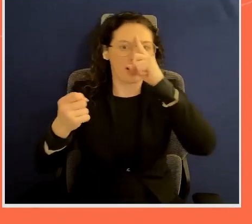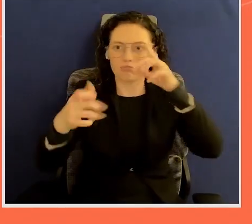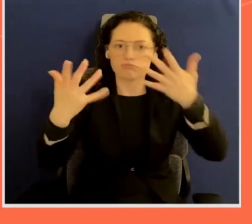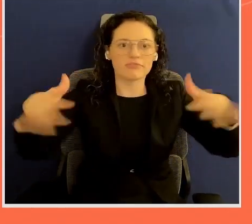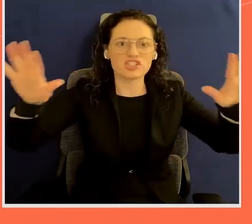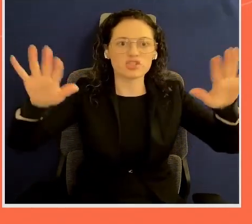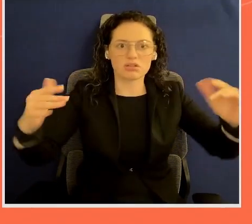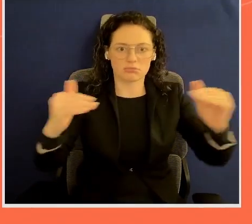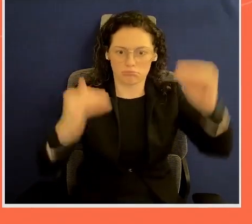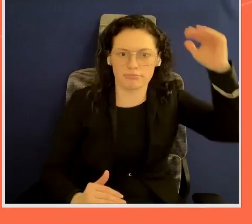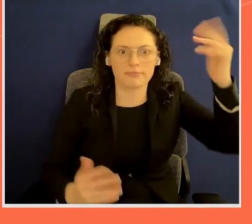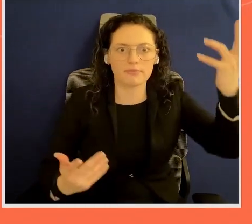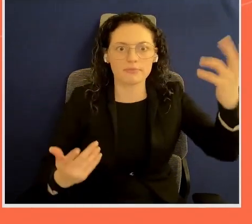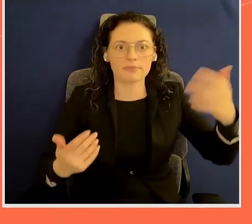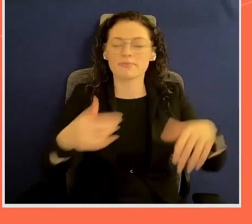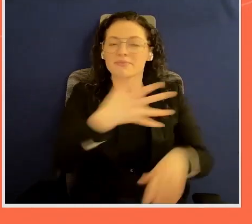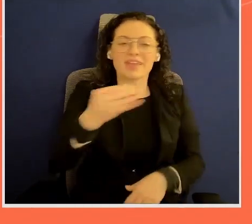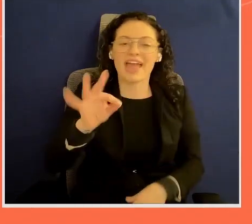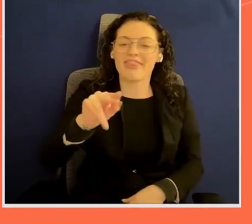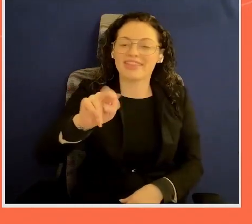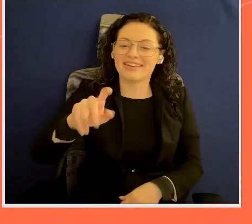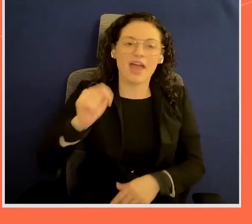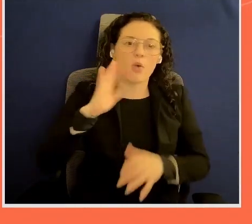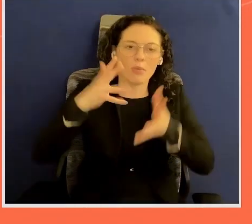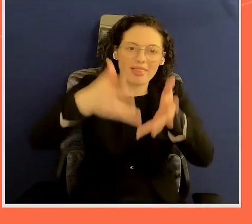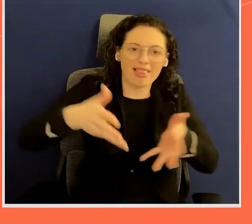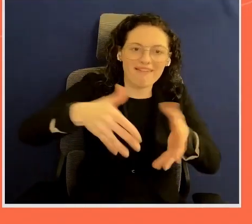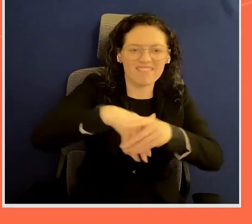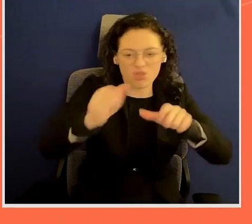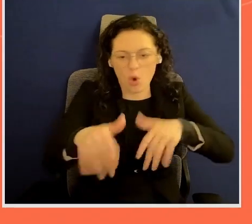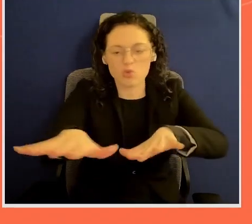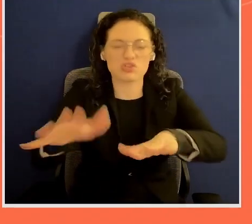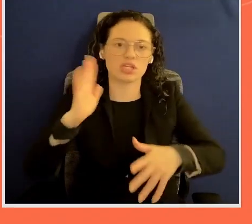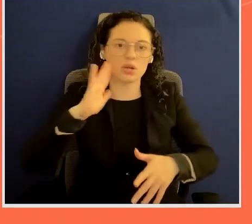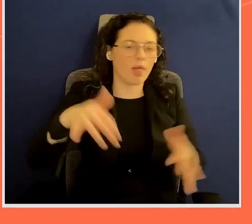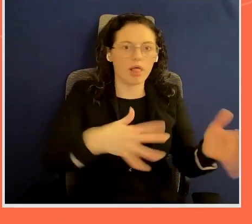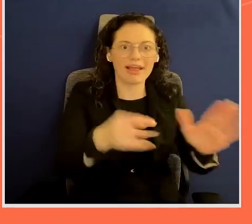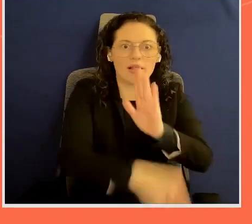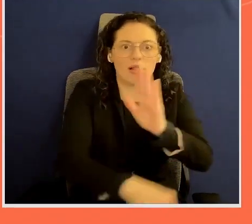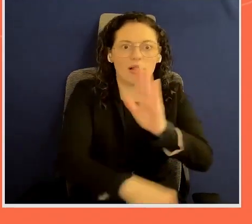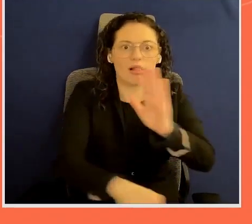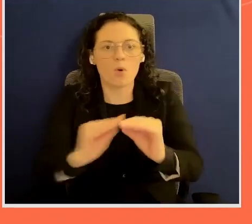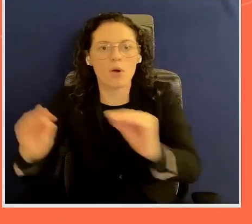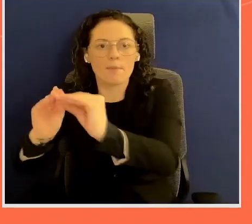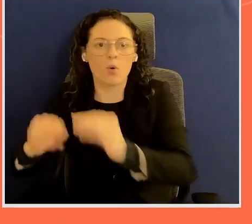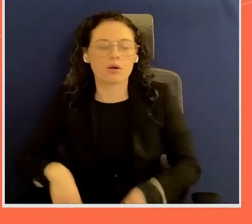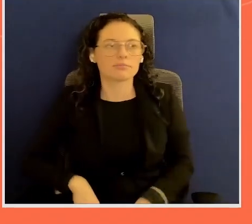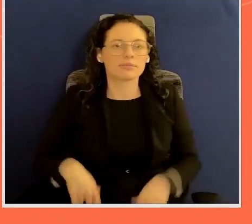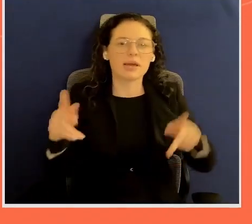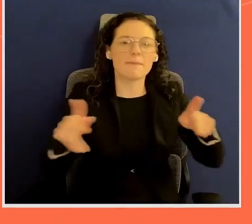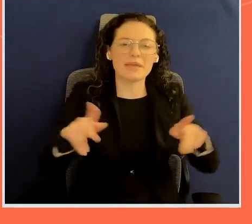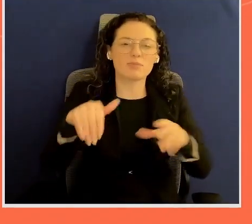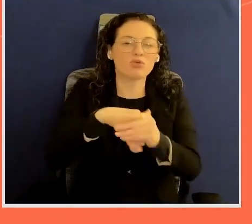goal in these next 2 days is to spotlight what is happening to our ocean.